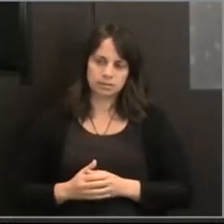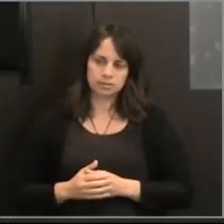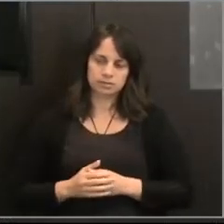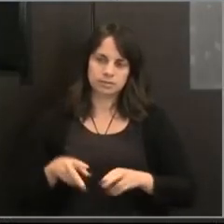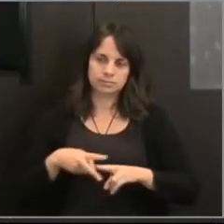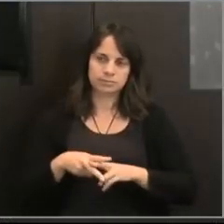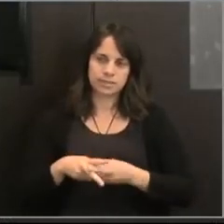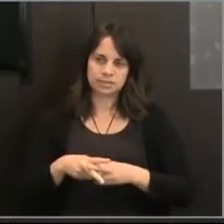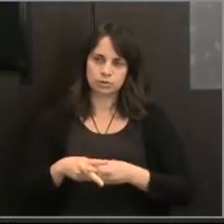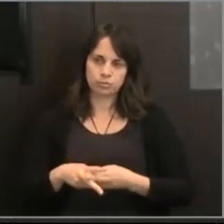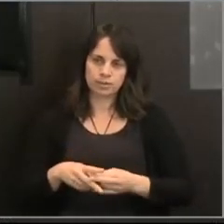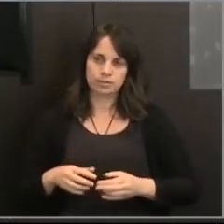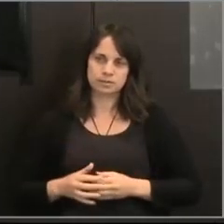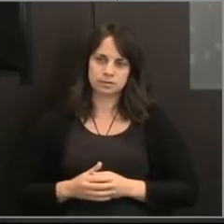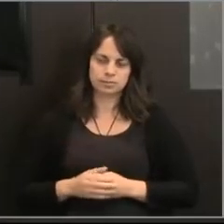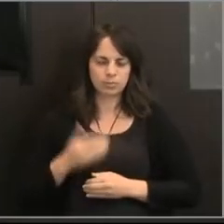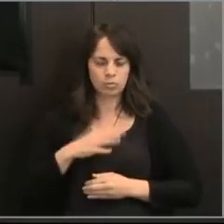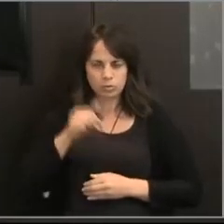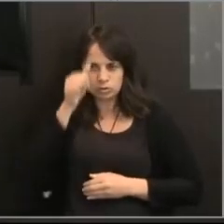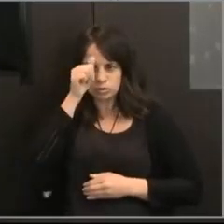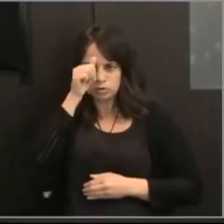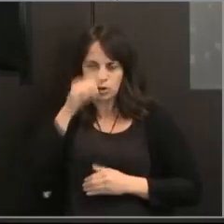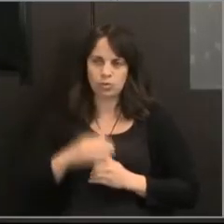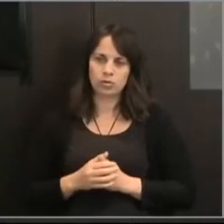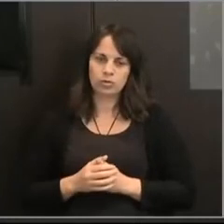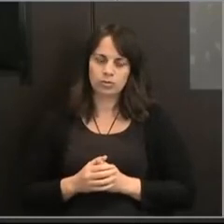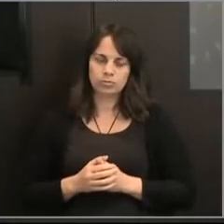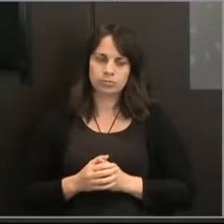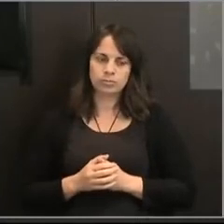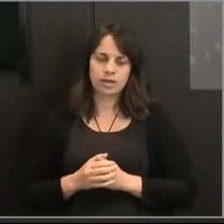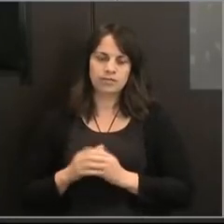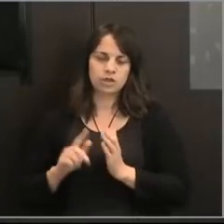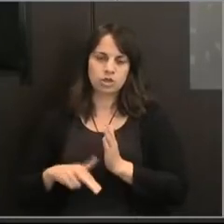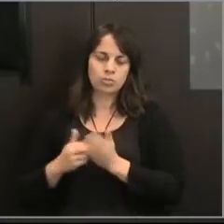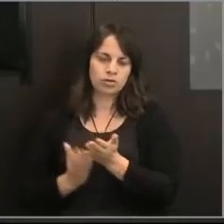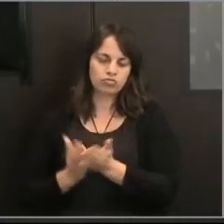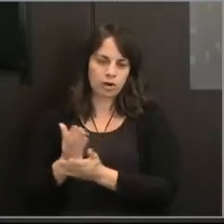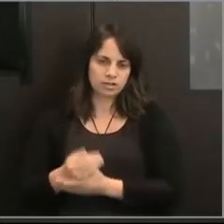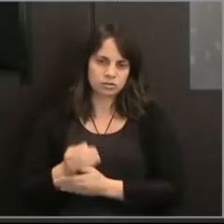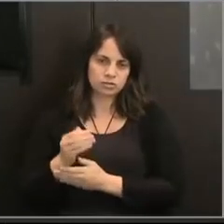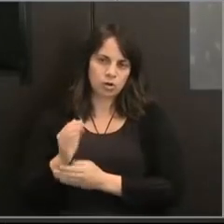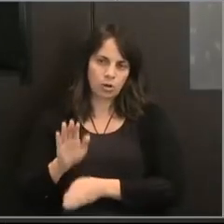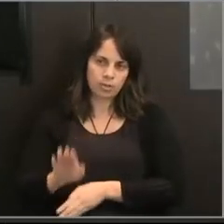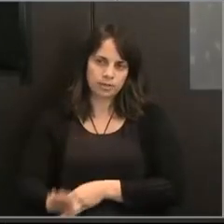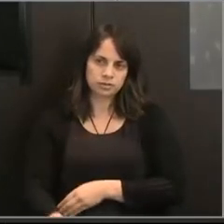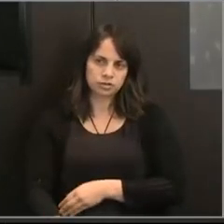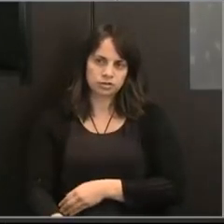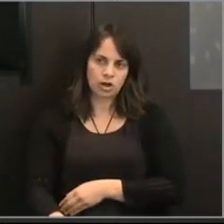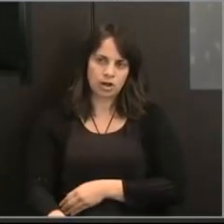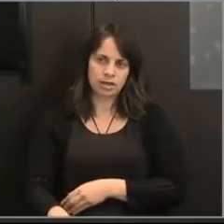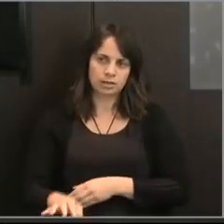the UNCROC, the United Nations Convention on the Rights of the Child, and the paramountcy of the child, perhaps the